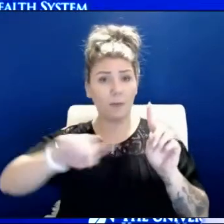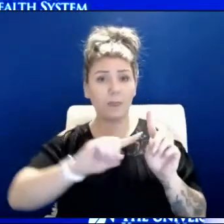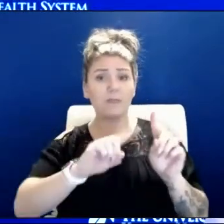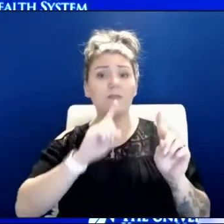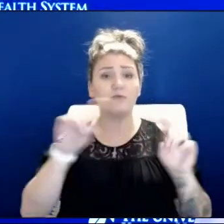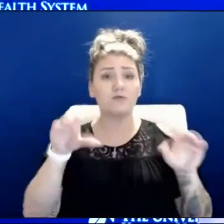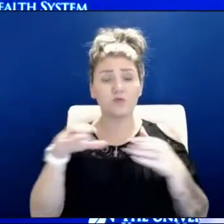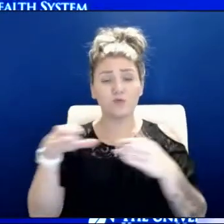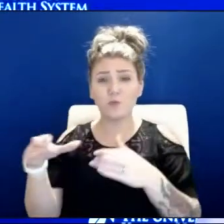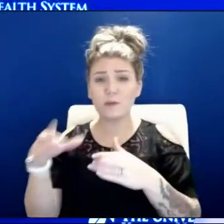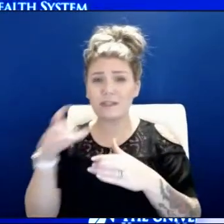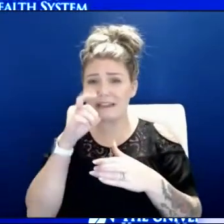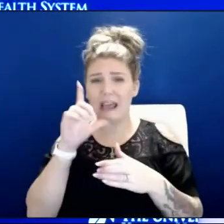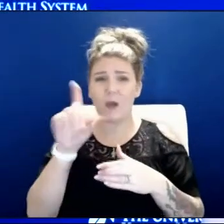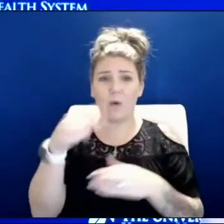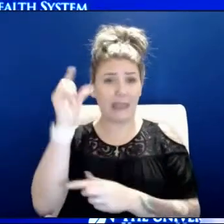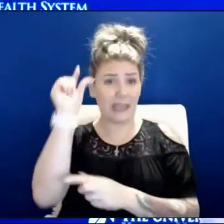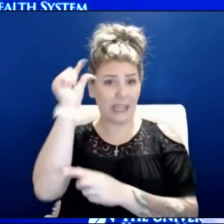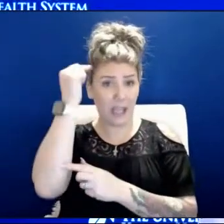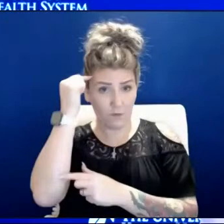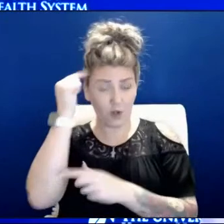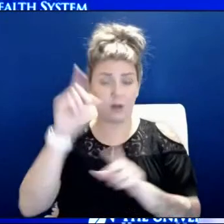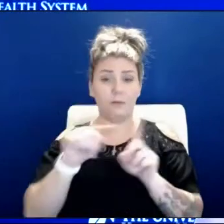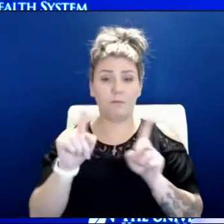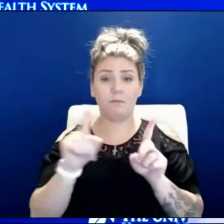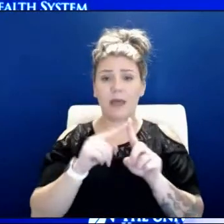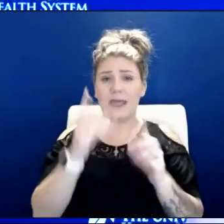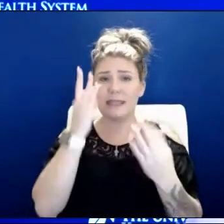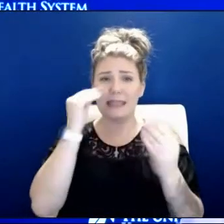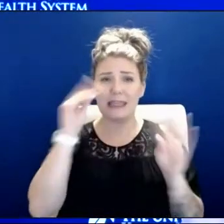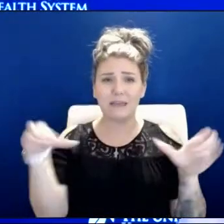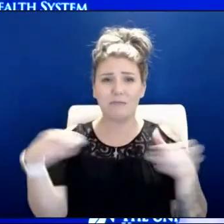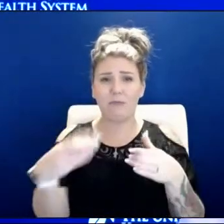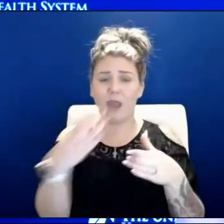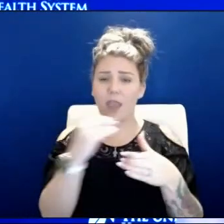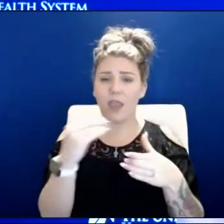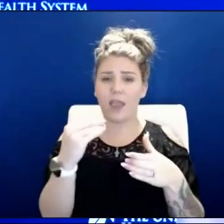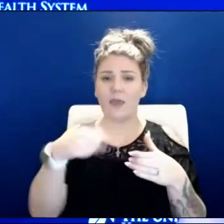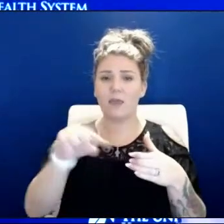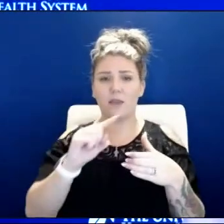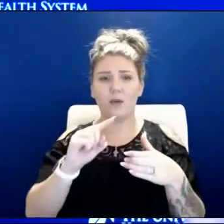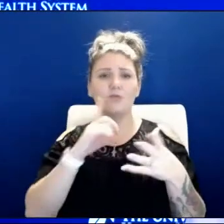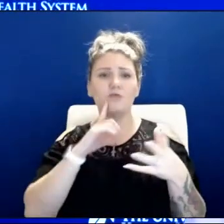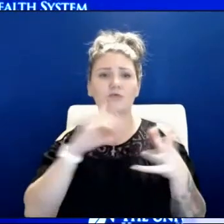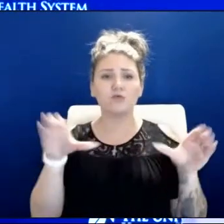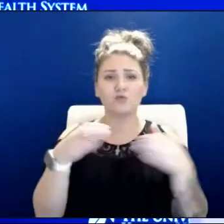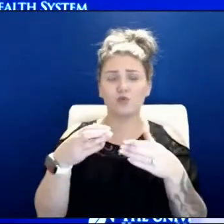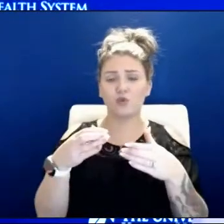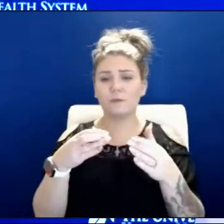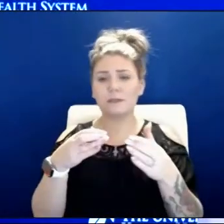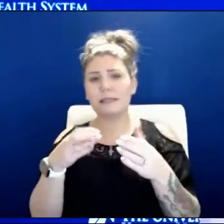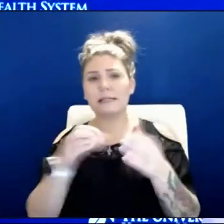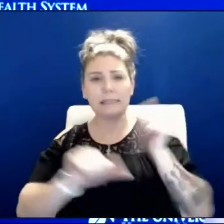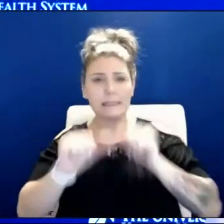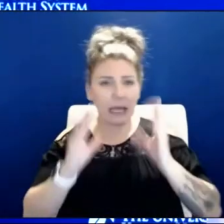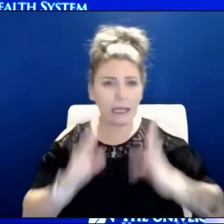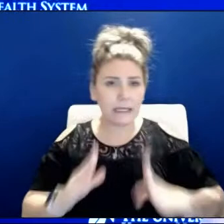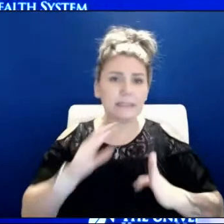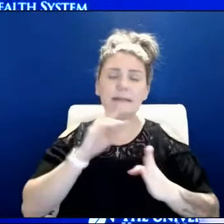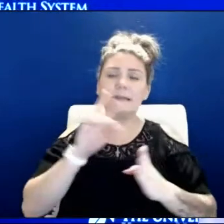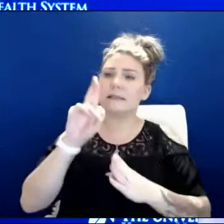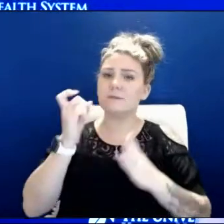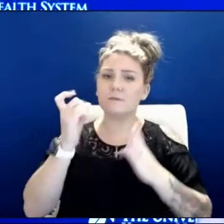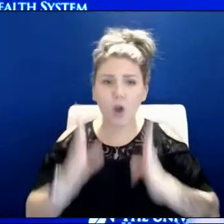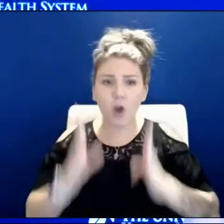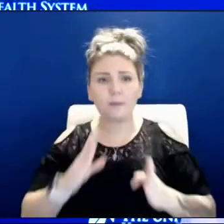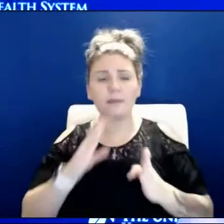necessarily governing bodies, but certainly those think tanks and those bodies of physicians, scientists, pharmacologists, pharmacists, all of those,